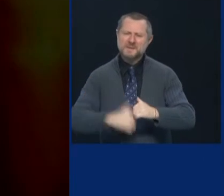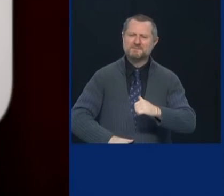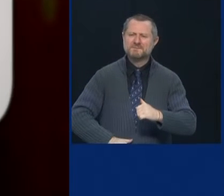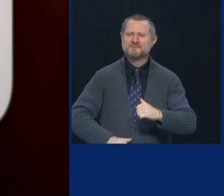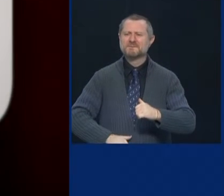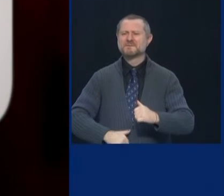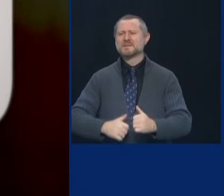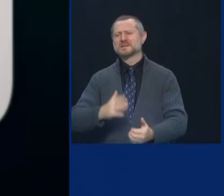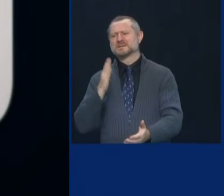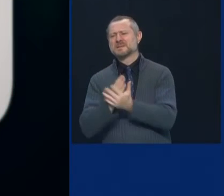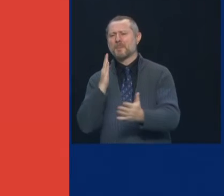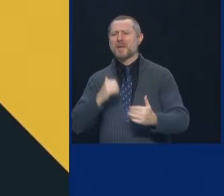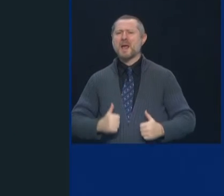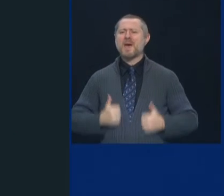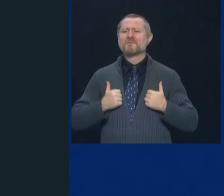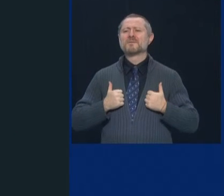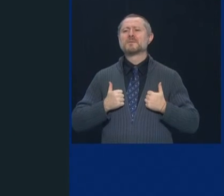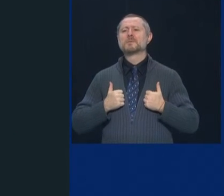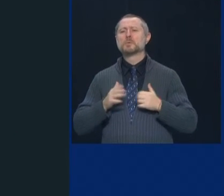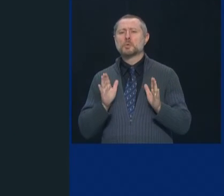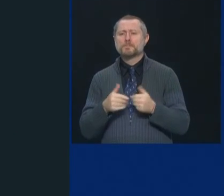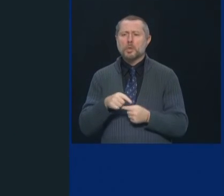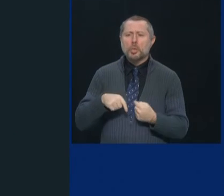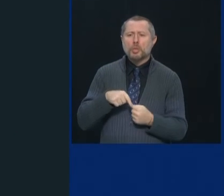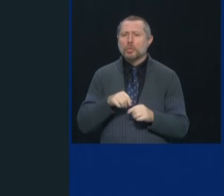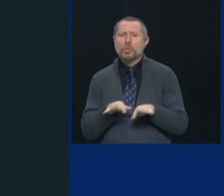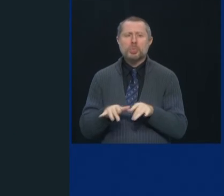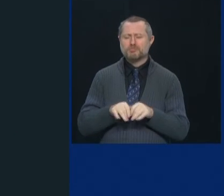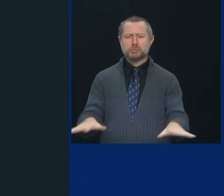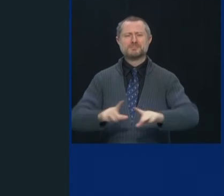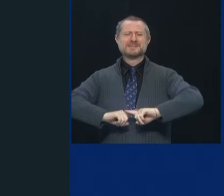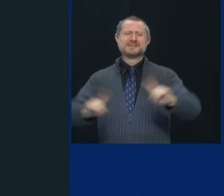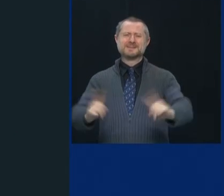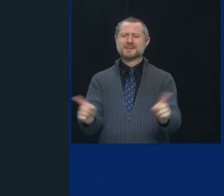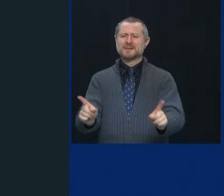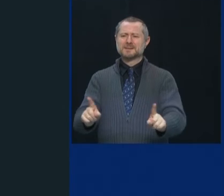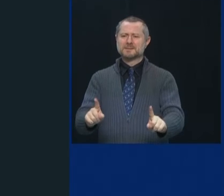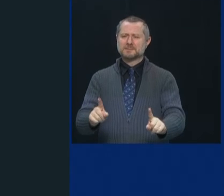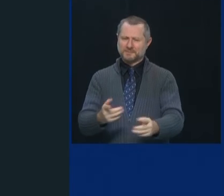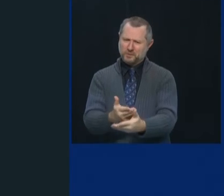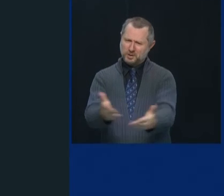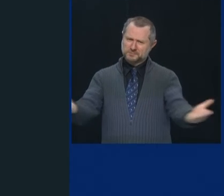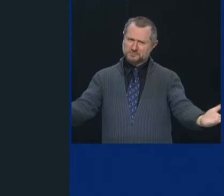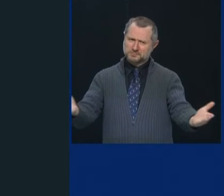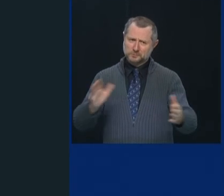Stop living room spread. It's up to all of us.